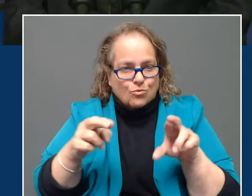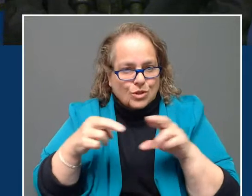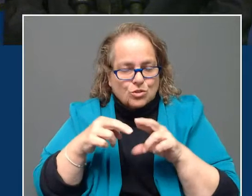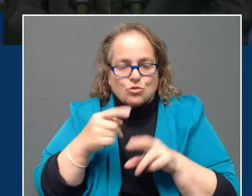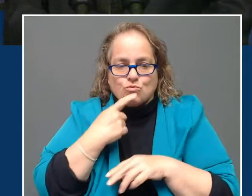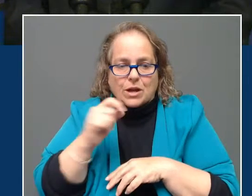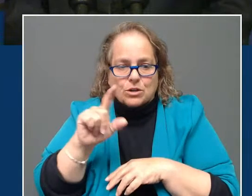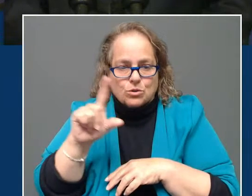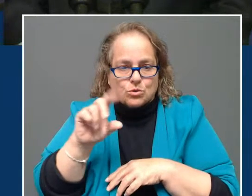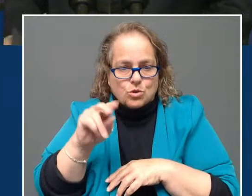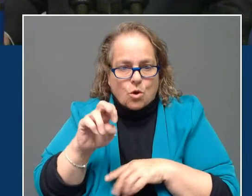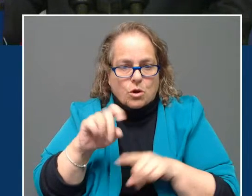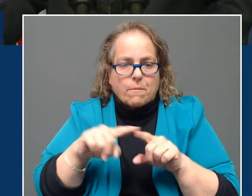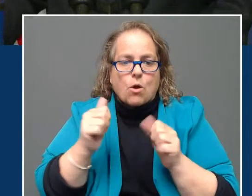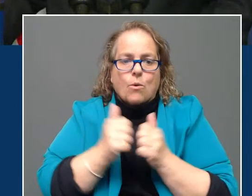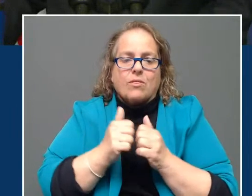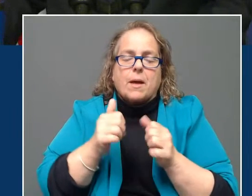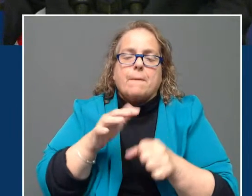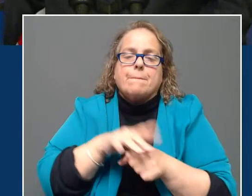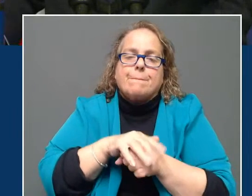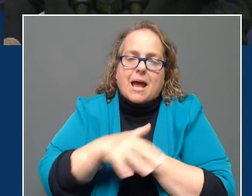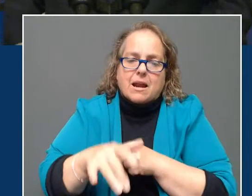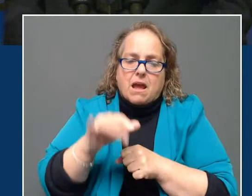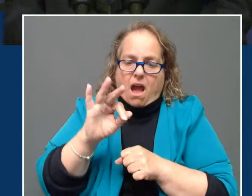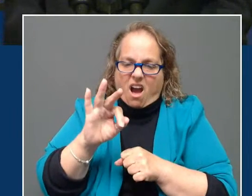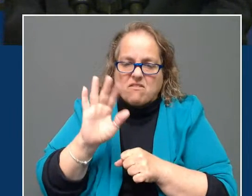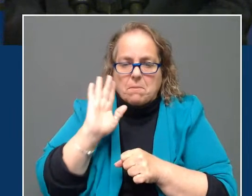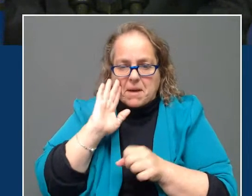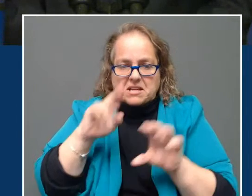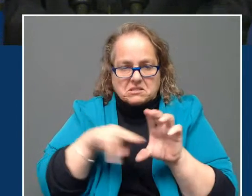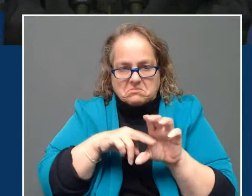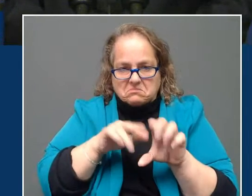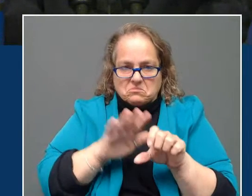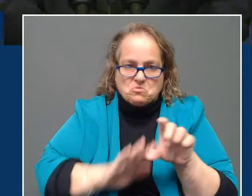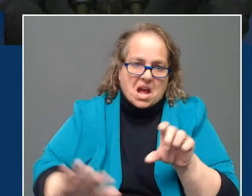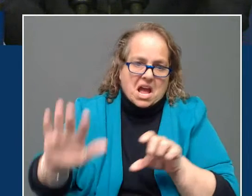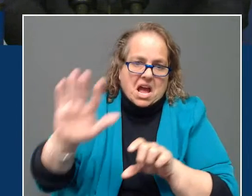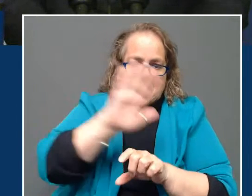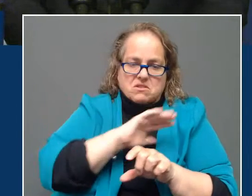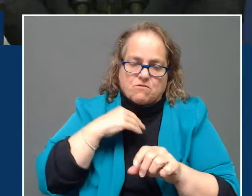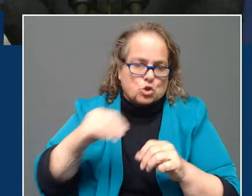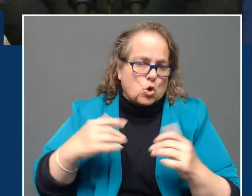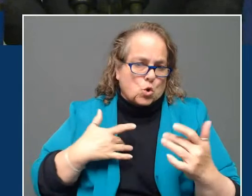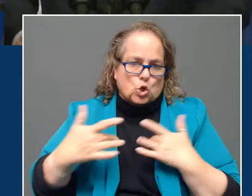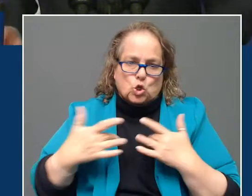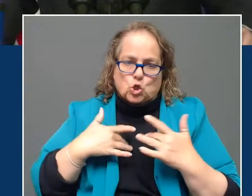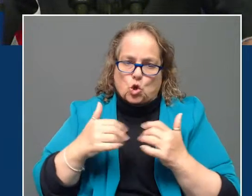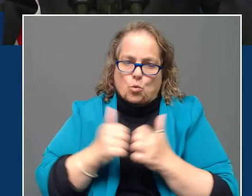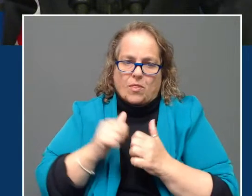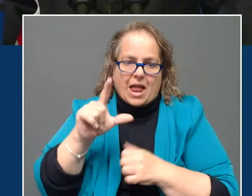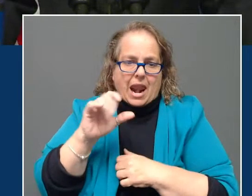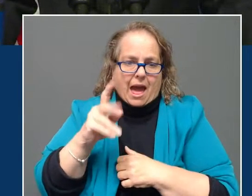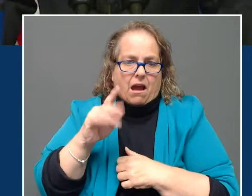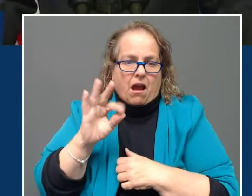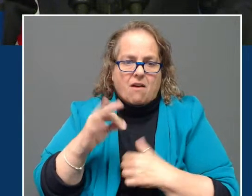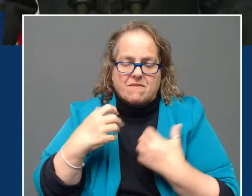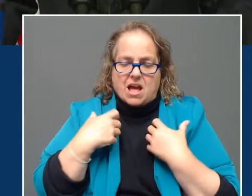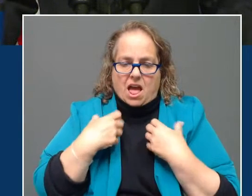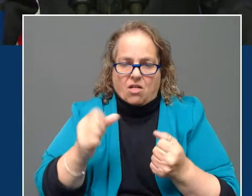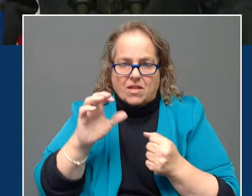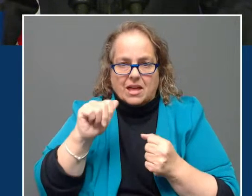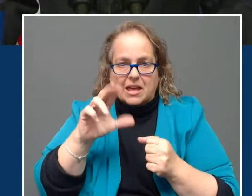with plenty of capacity around it. Right now, I have no concern about a lack of healthcare capacity in Kentucky.